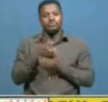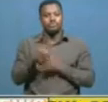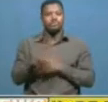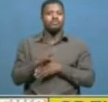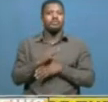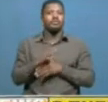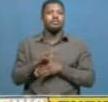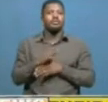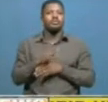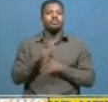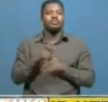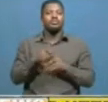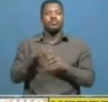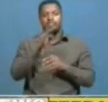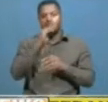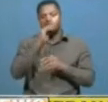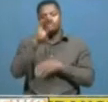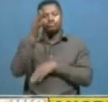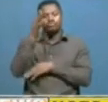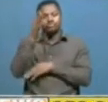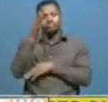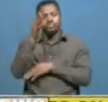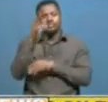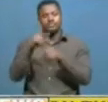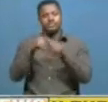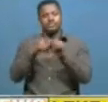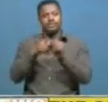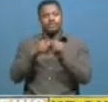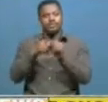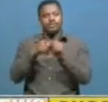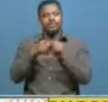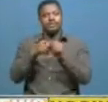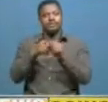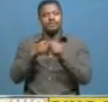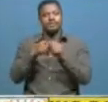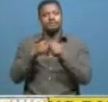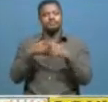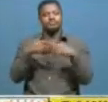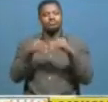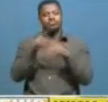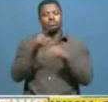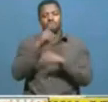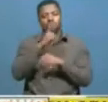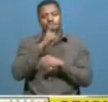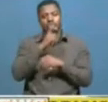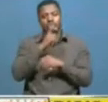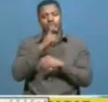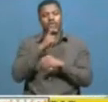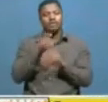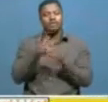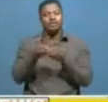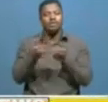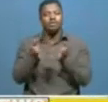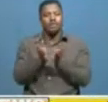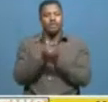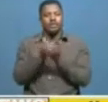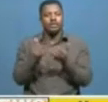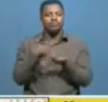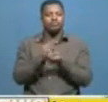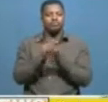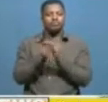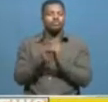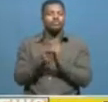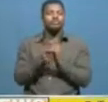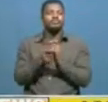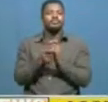From under the mango tree where she first pitched her stand to sell cocoa in a calabash, her brand has